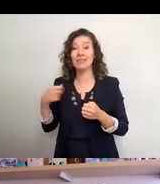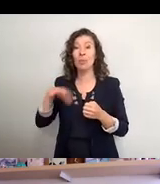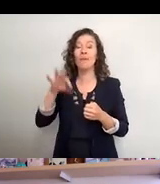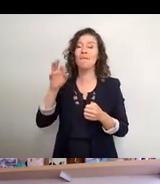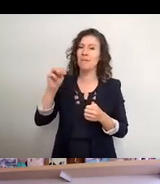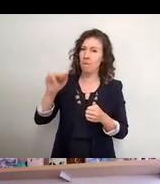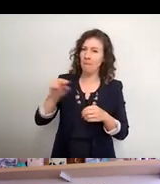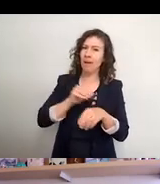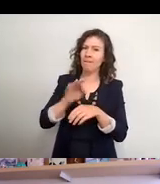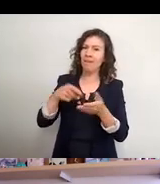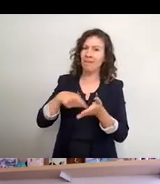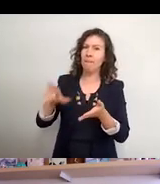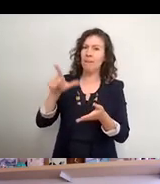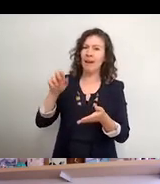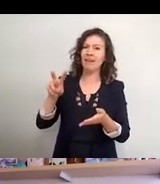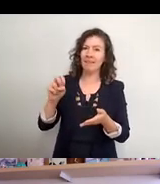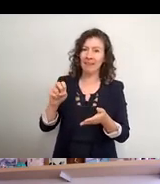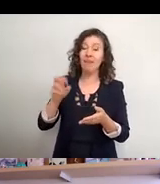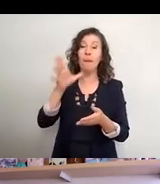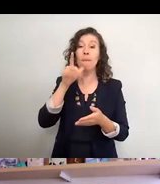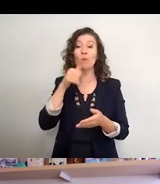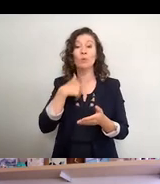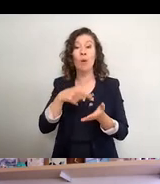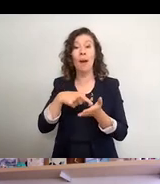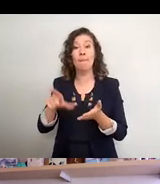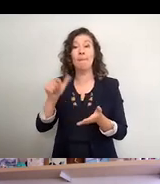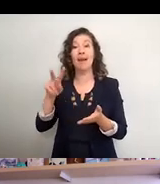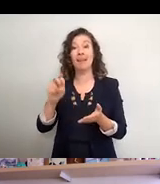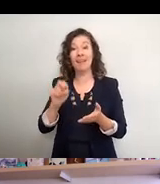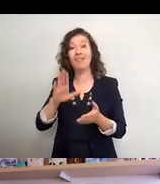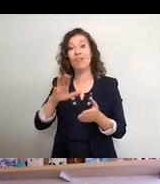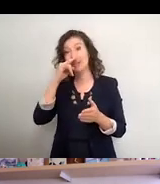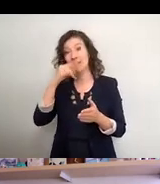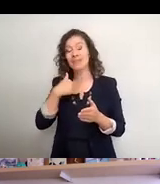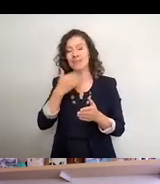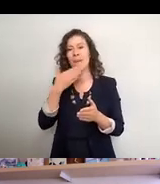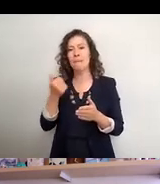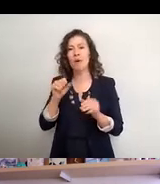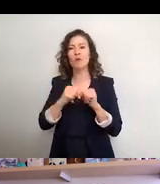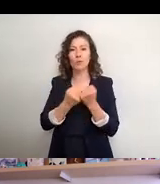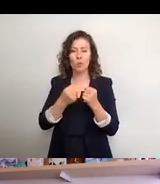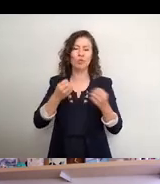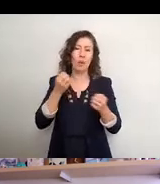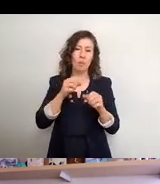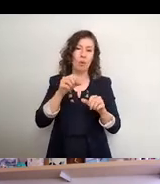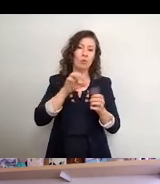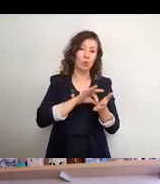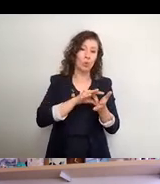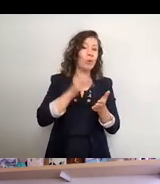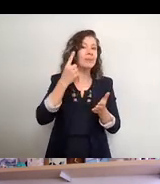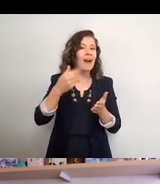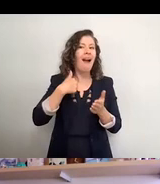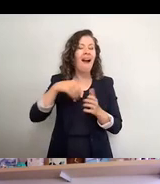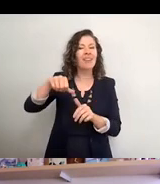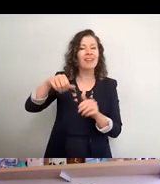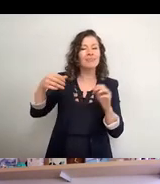leave, right? So mothers who had paid leave had infants with better socio-emotional scores. But there was this interaction such that